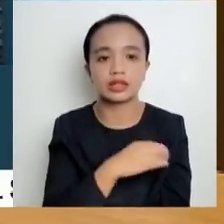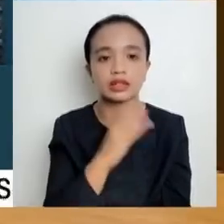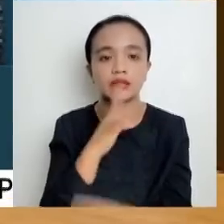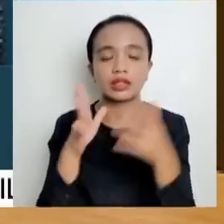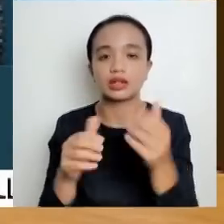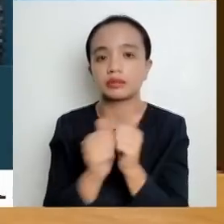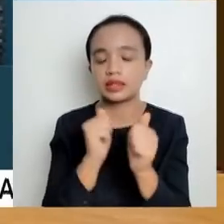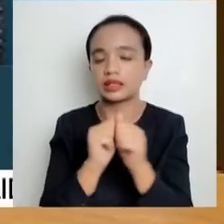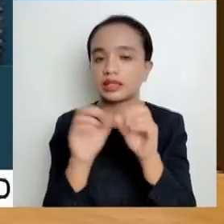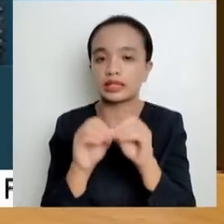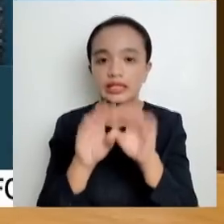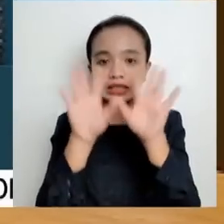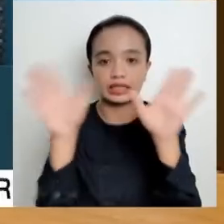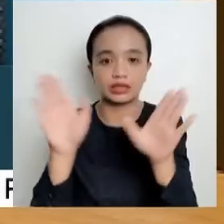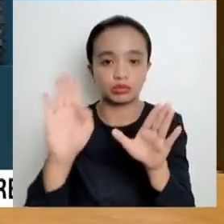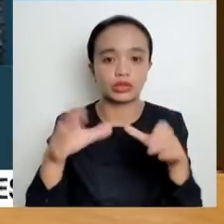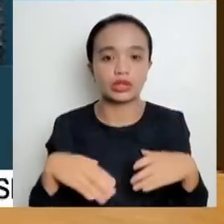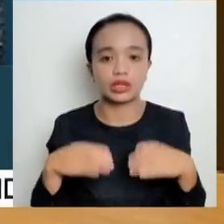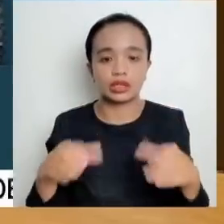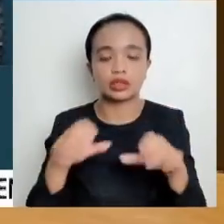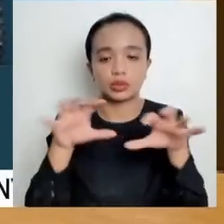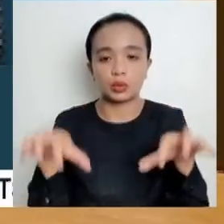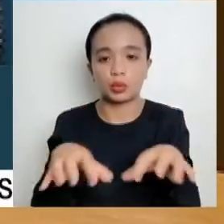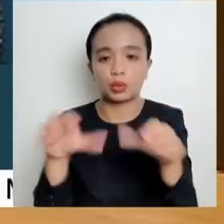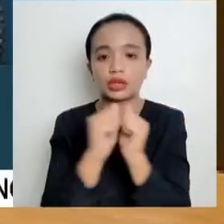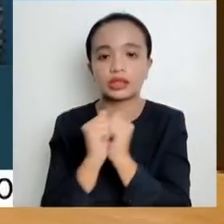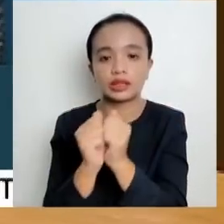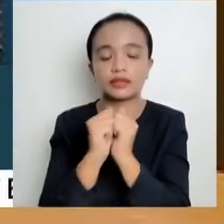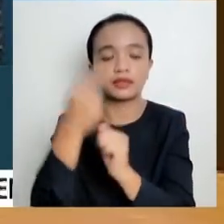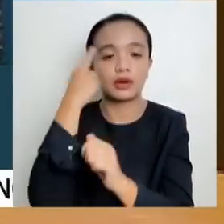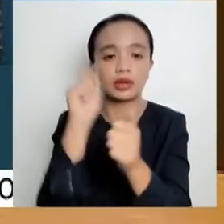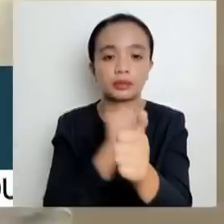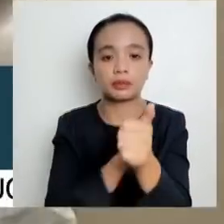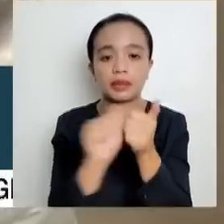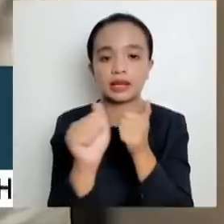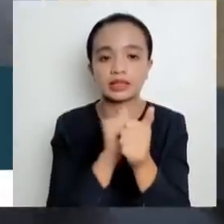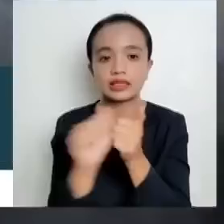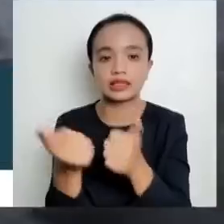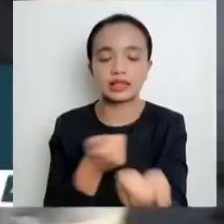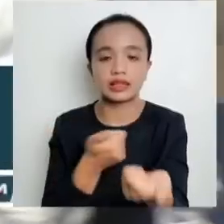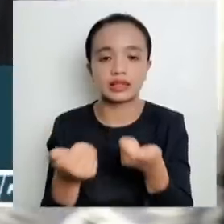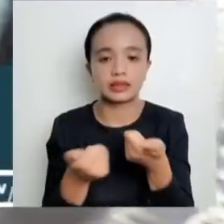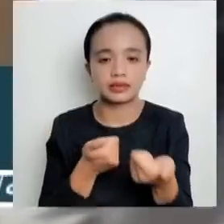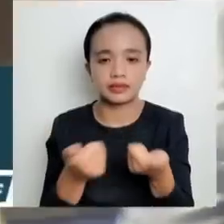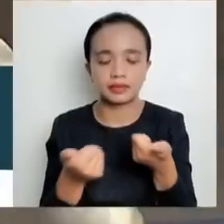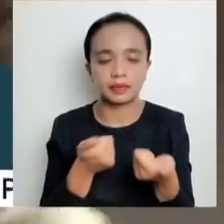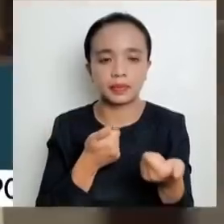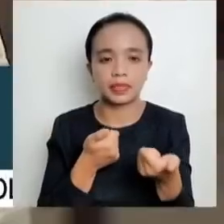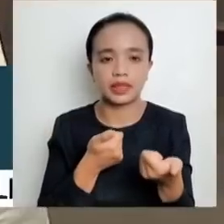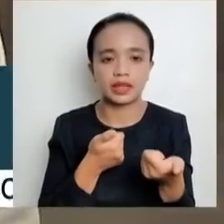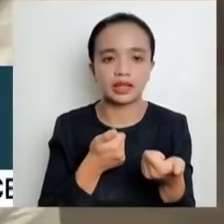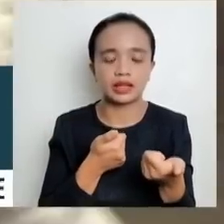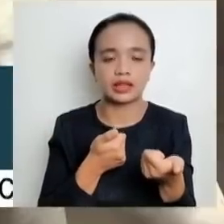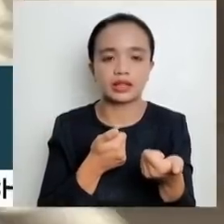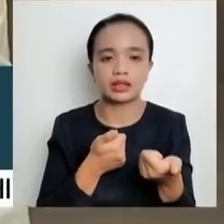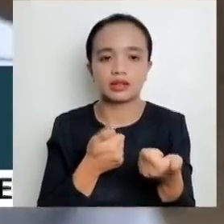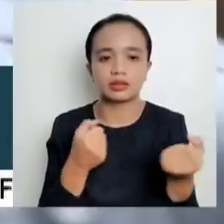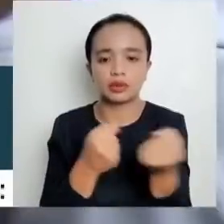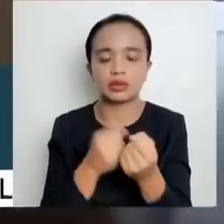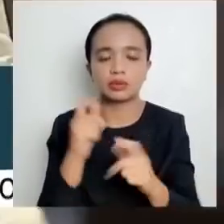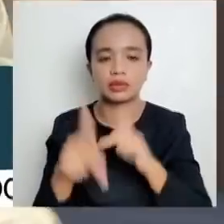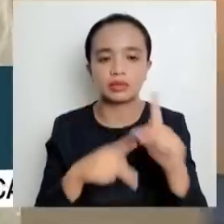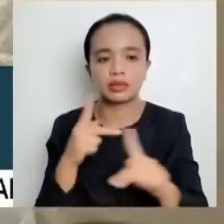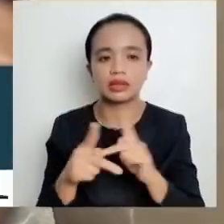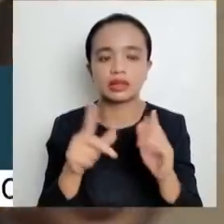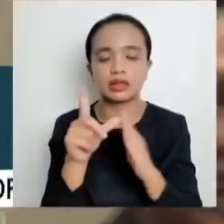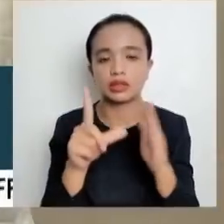of their commitment to work together for the passage of the administration's pro-people legislative agenda. Rumors of a